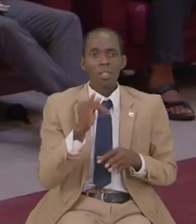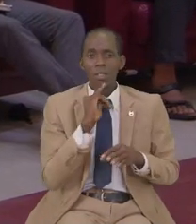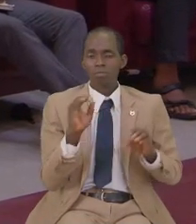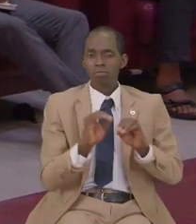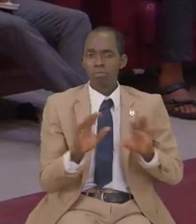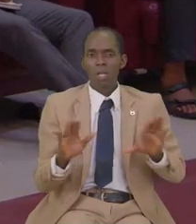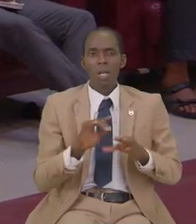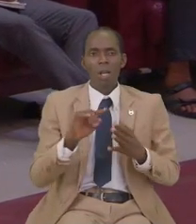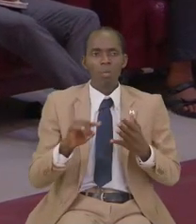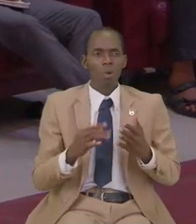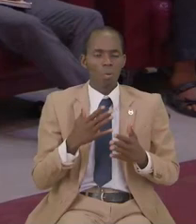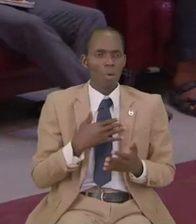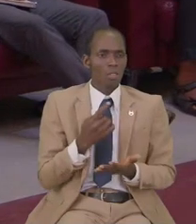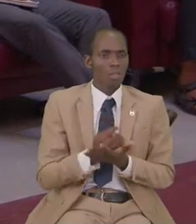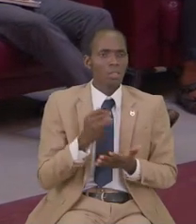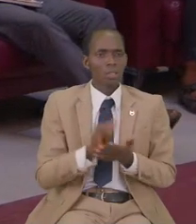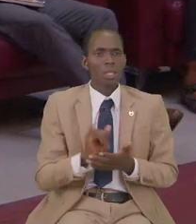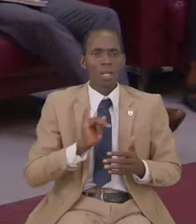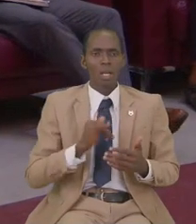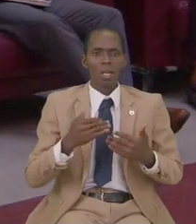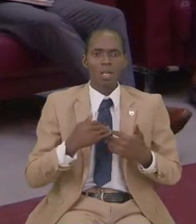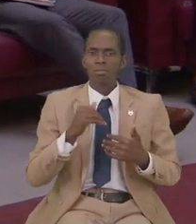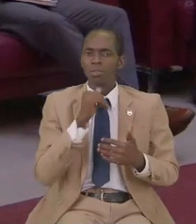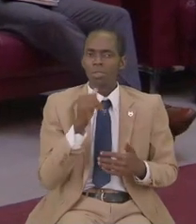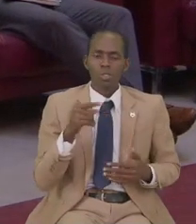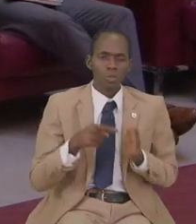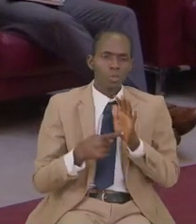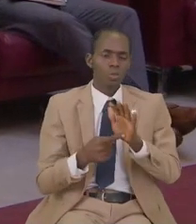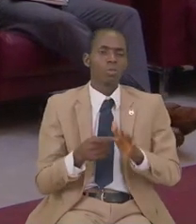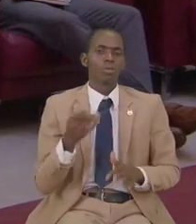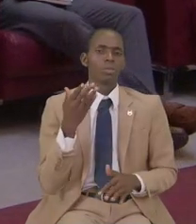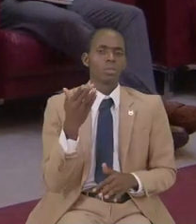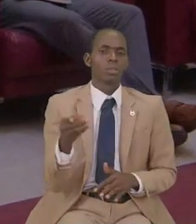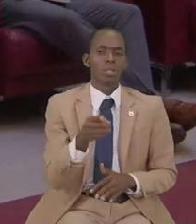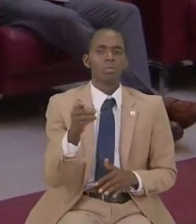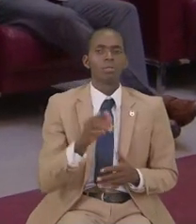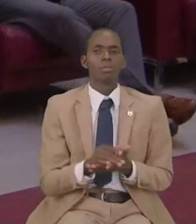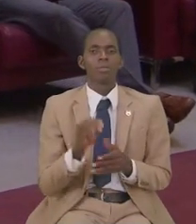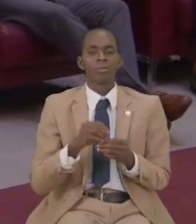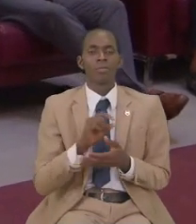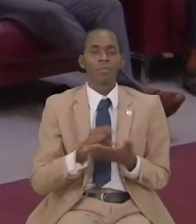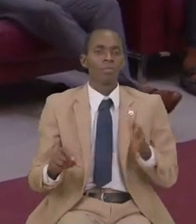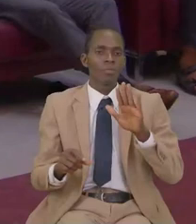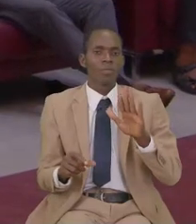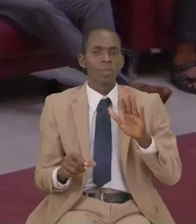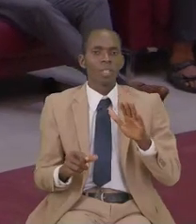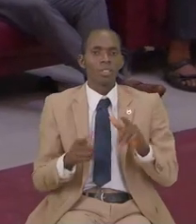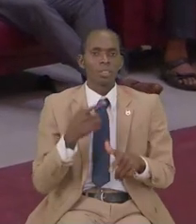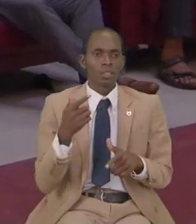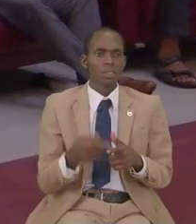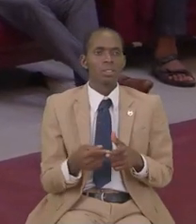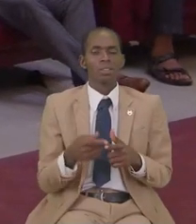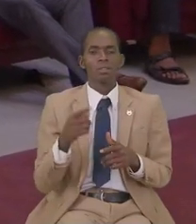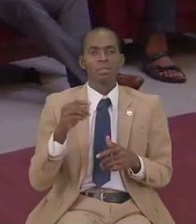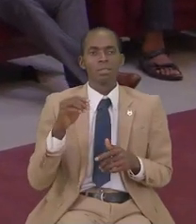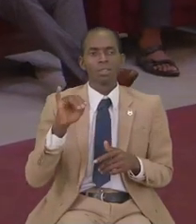my treasures that I have not showed them. Look at verse 5. Verse 5 says, then Isaiah